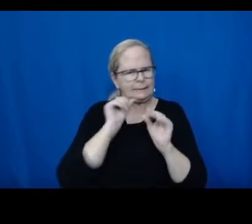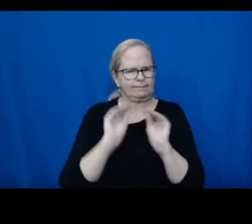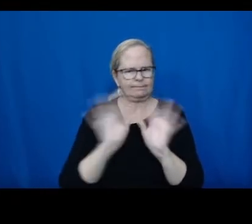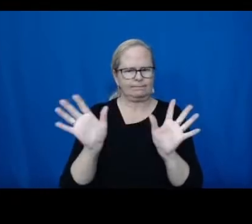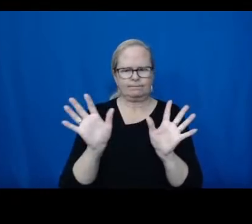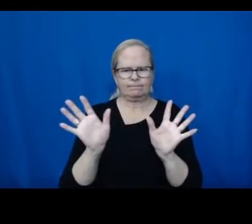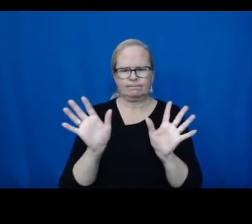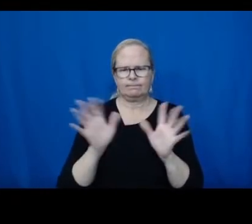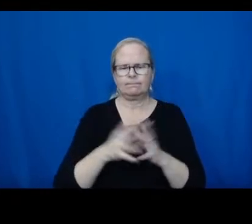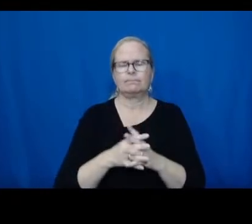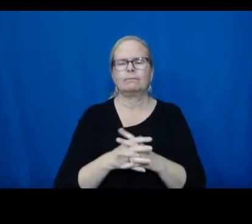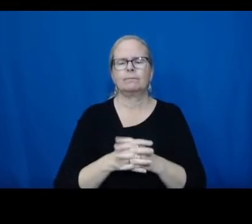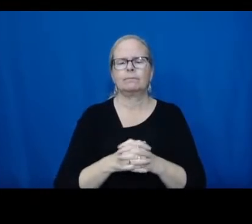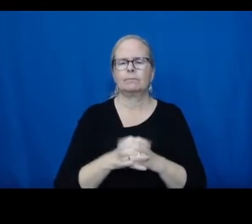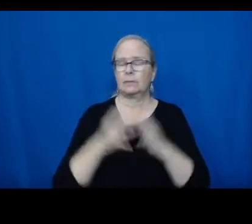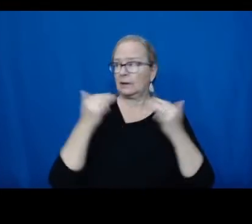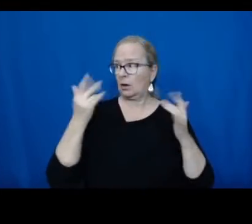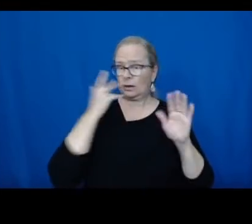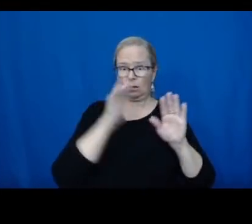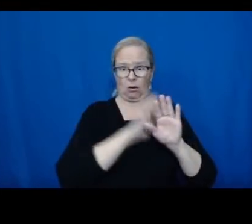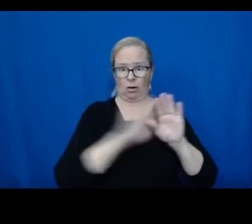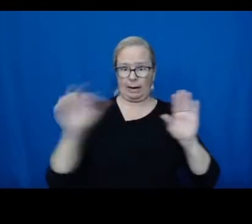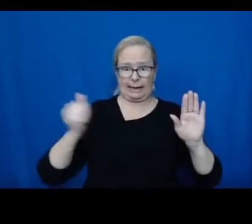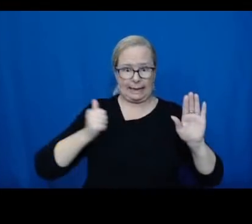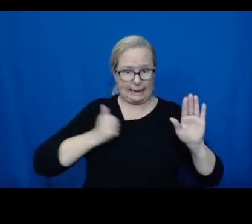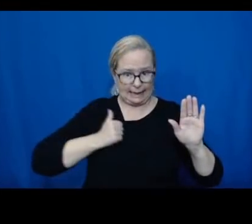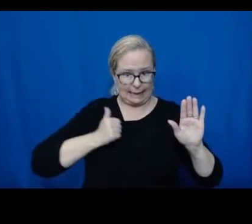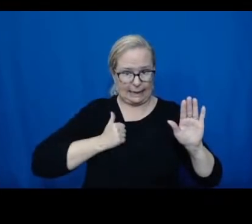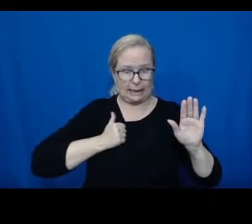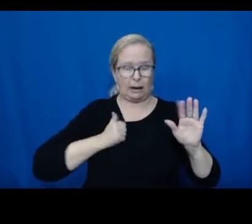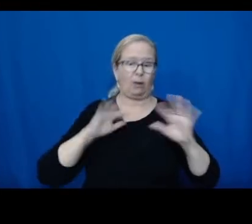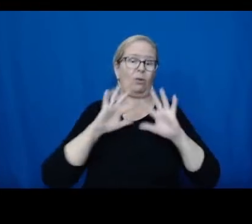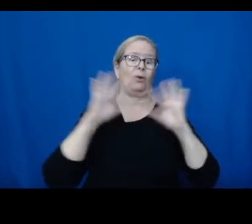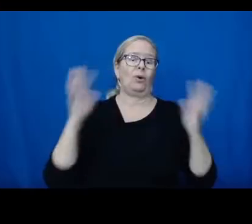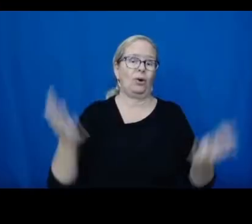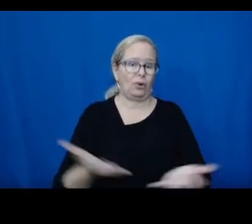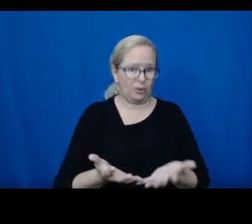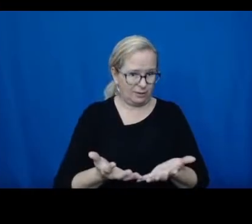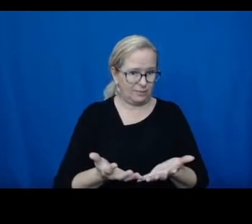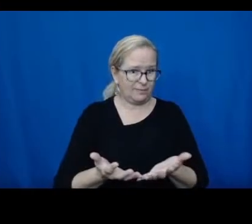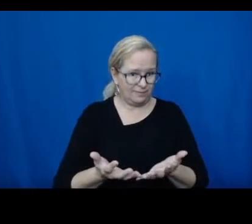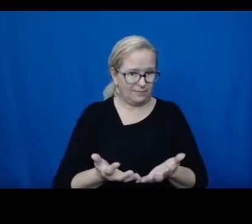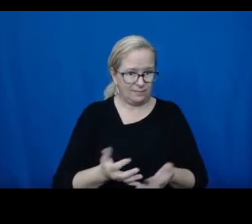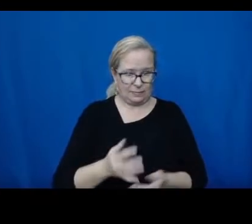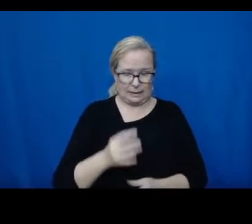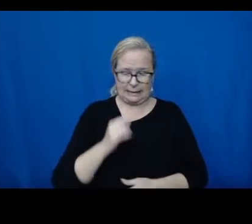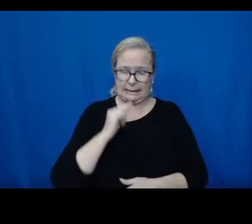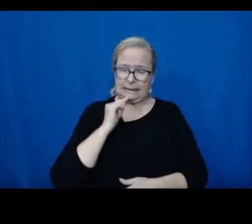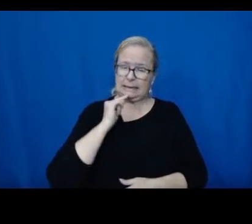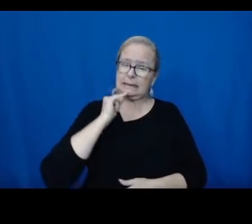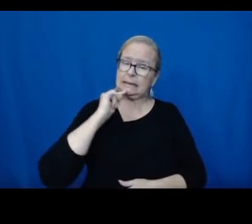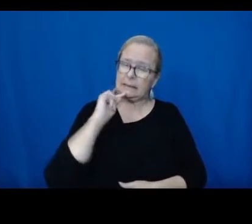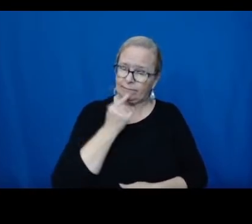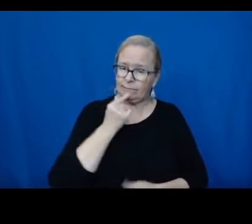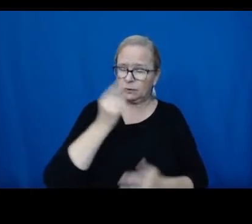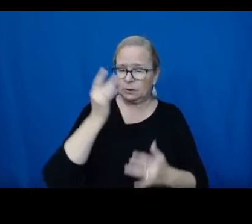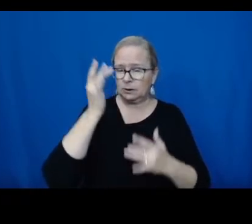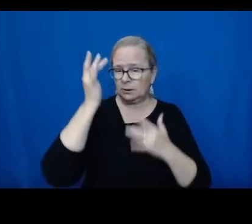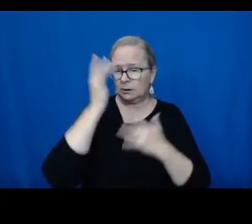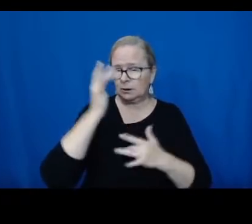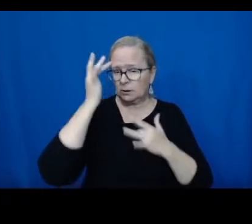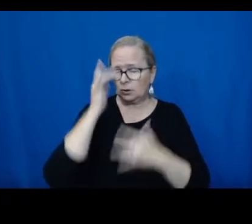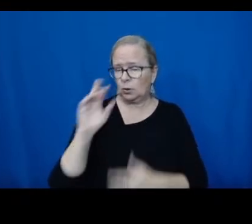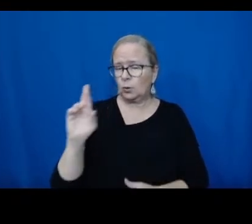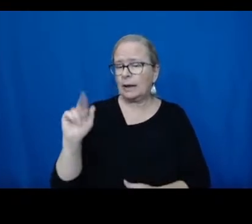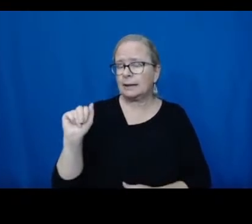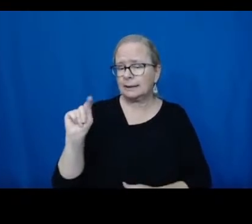the rates of severe disease are higher. And I don't think that's a question anymore. For a long time, we said it looks like